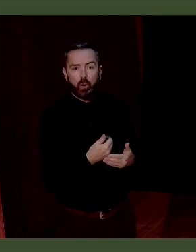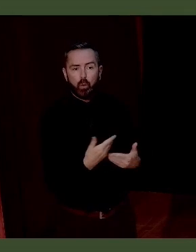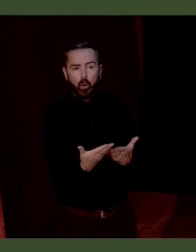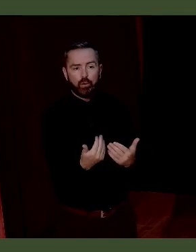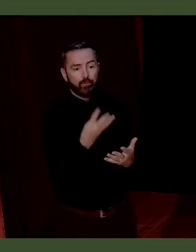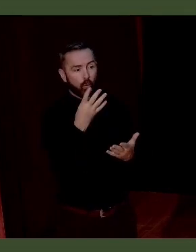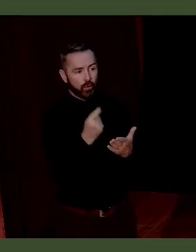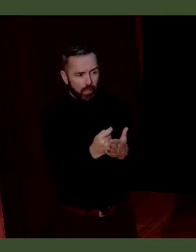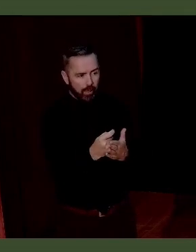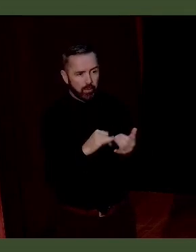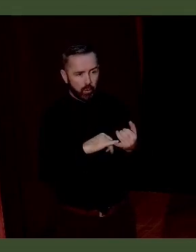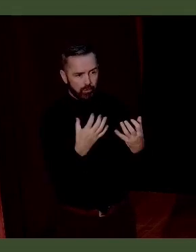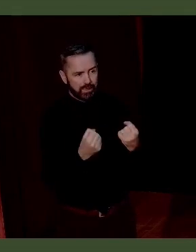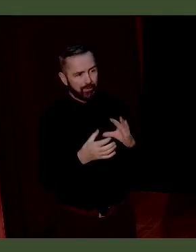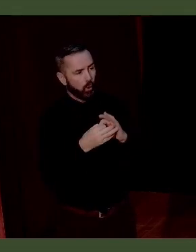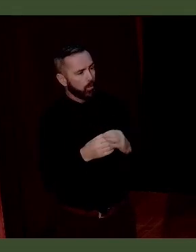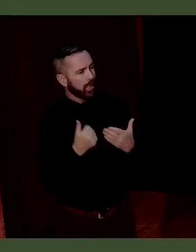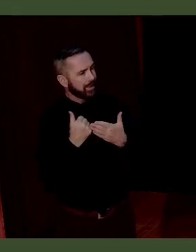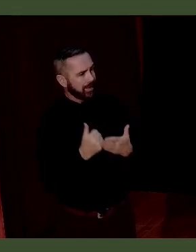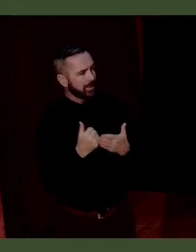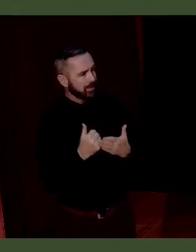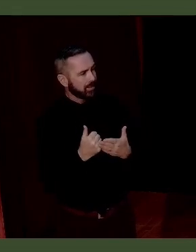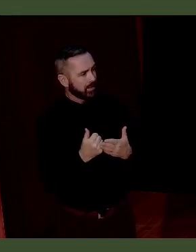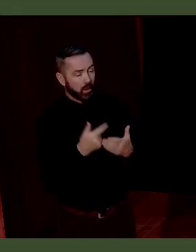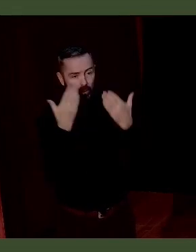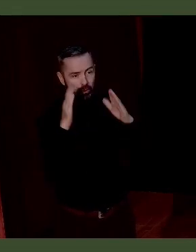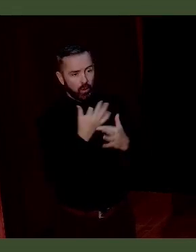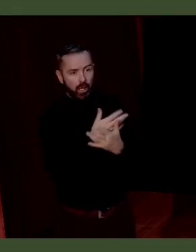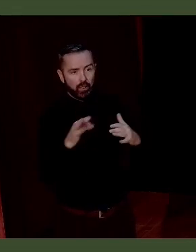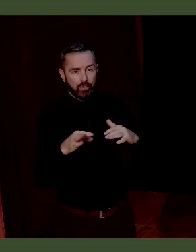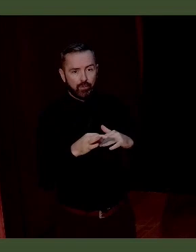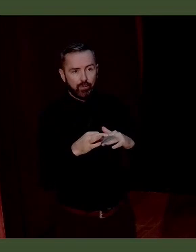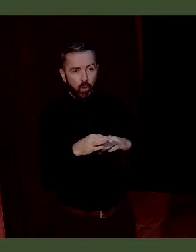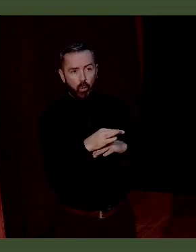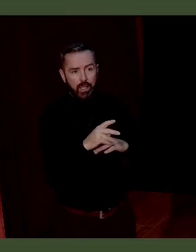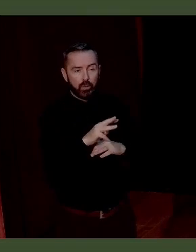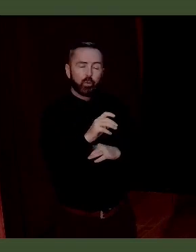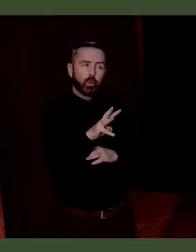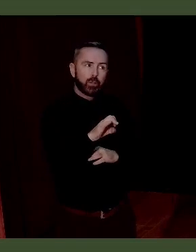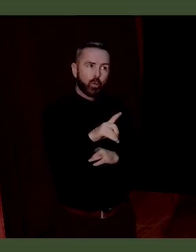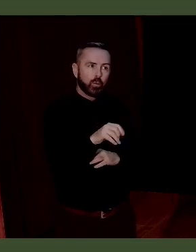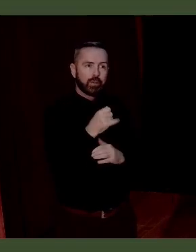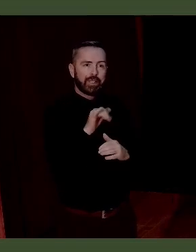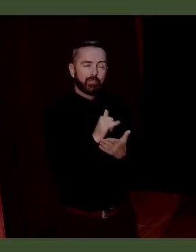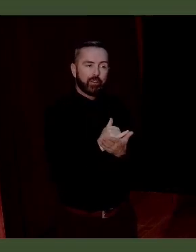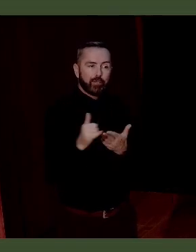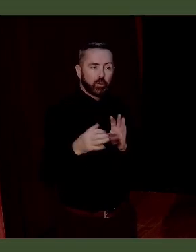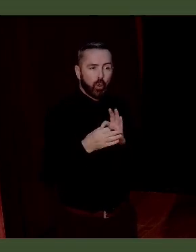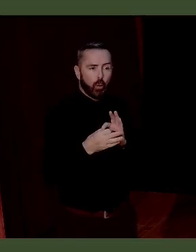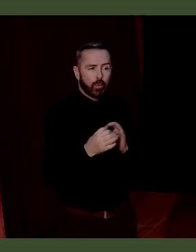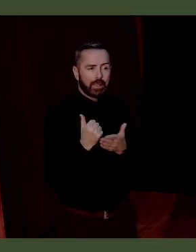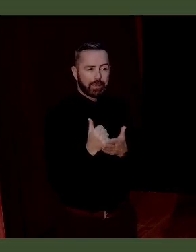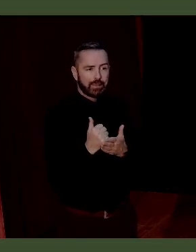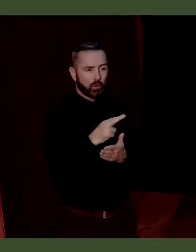4 times the number who had got home assistance, again indicating that many widows who were very impoverished had either been refused home assistance or